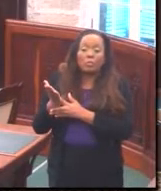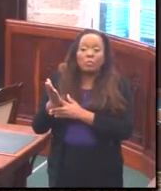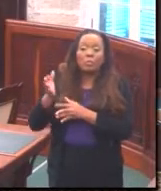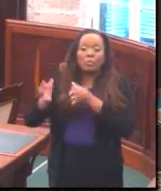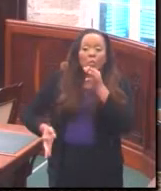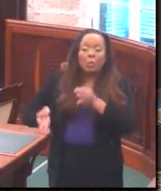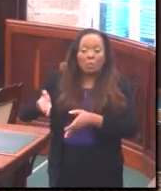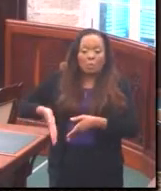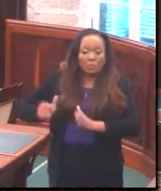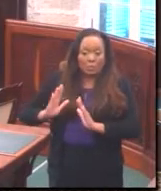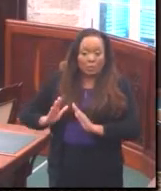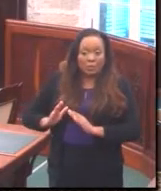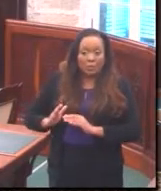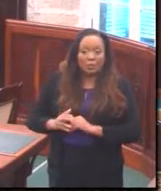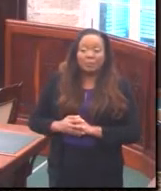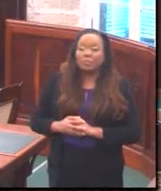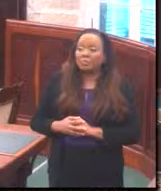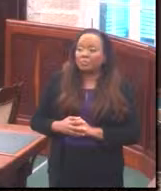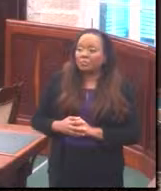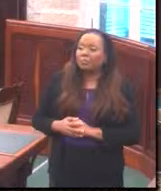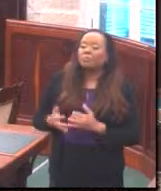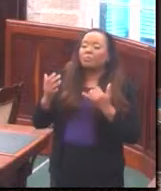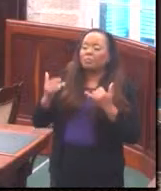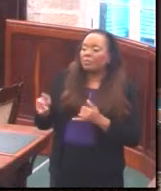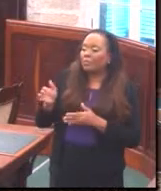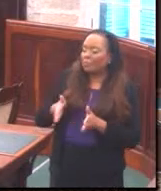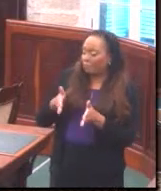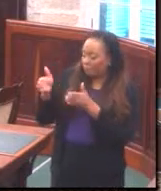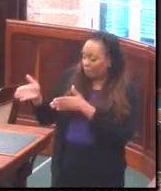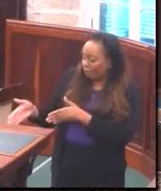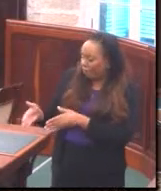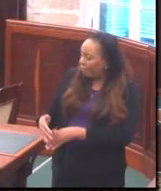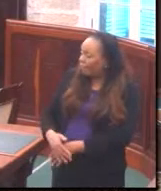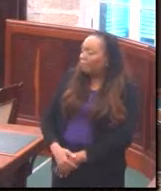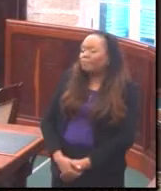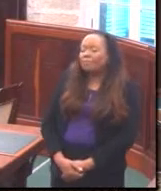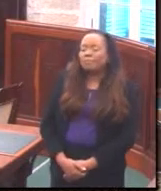And I come now to the other amendment.